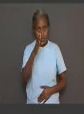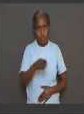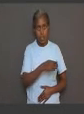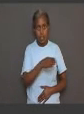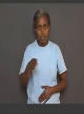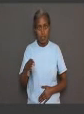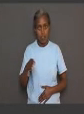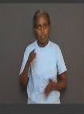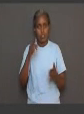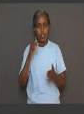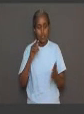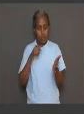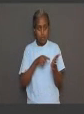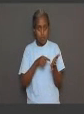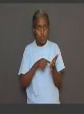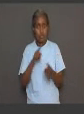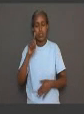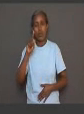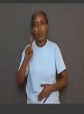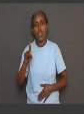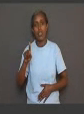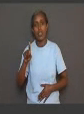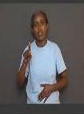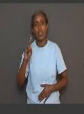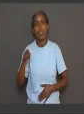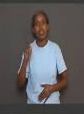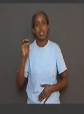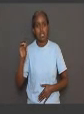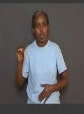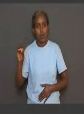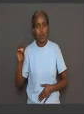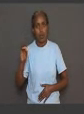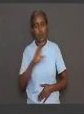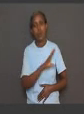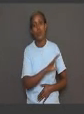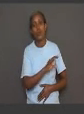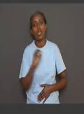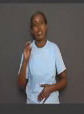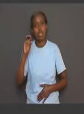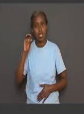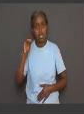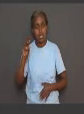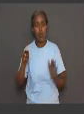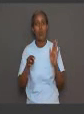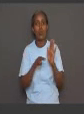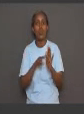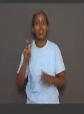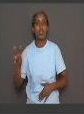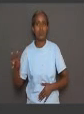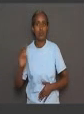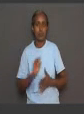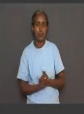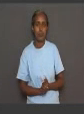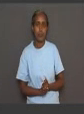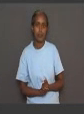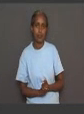Your graph should have points at 1, 0, and 0,